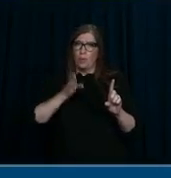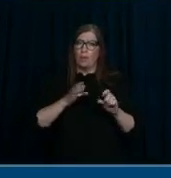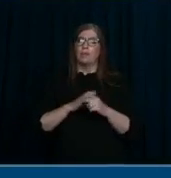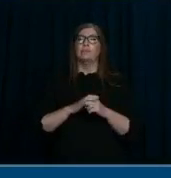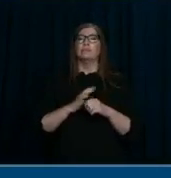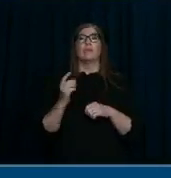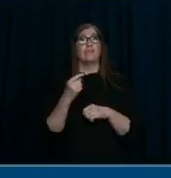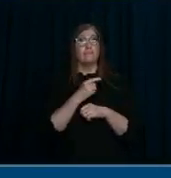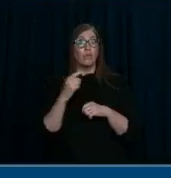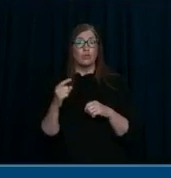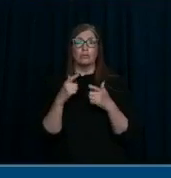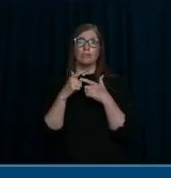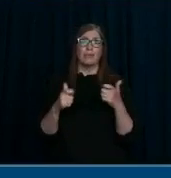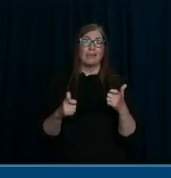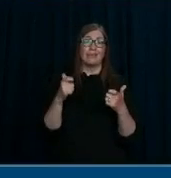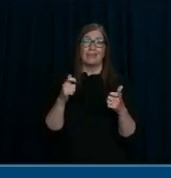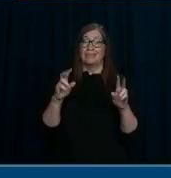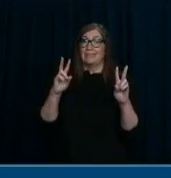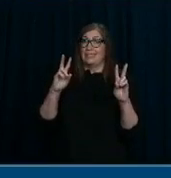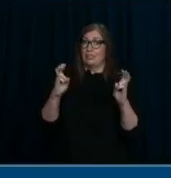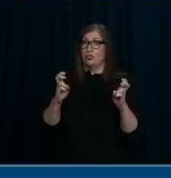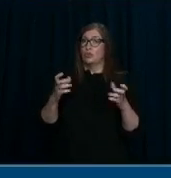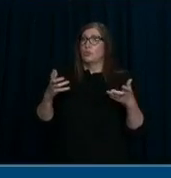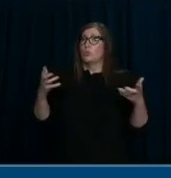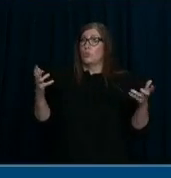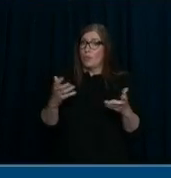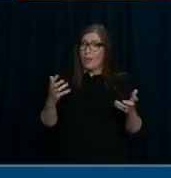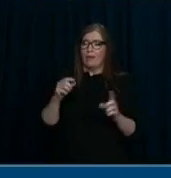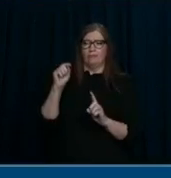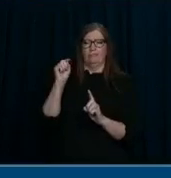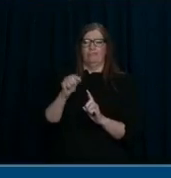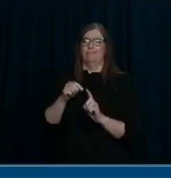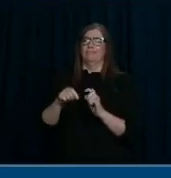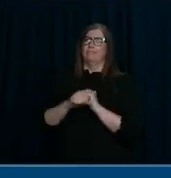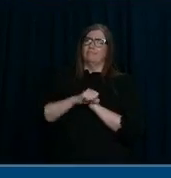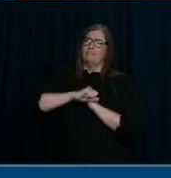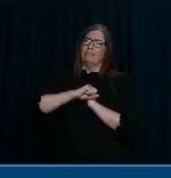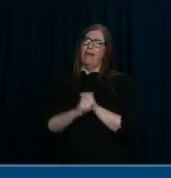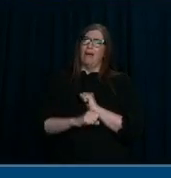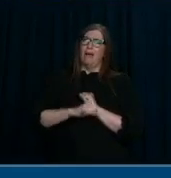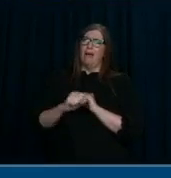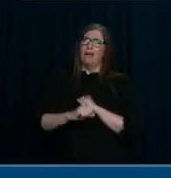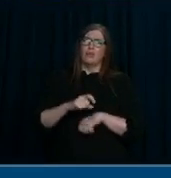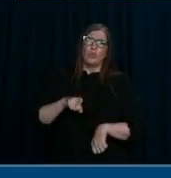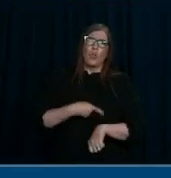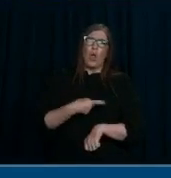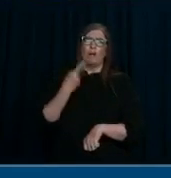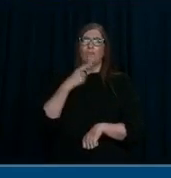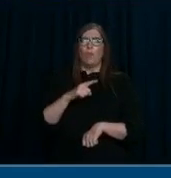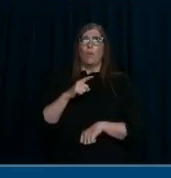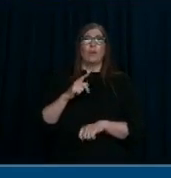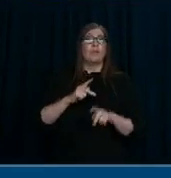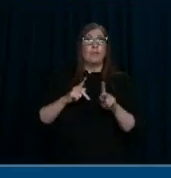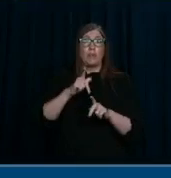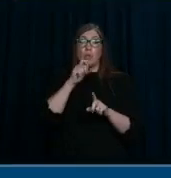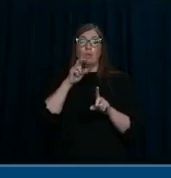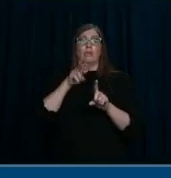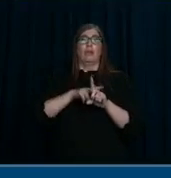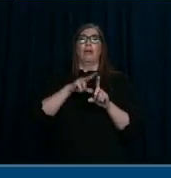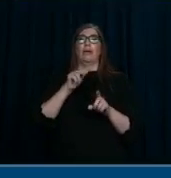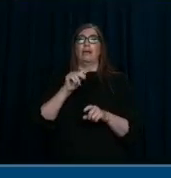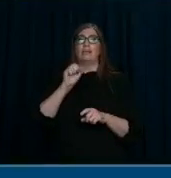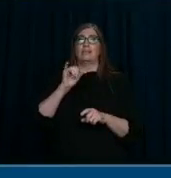off, the biggest issue is that it is taking too long for asylum claims to be